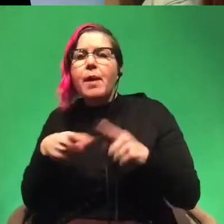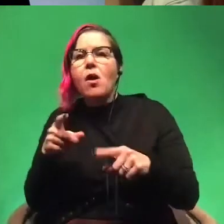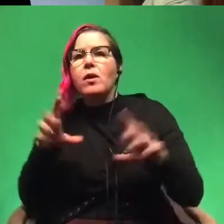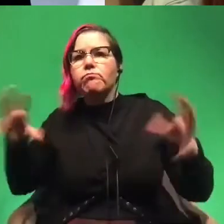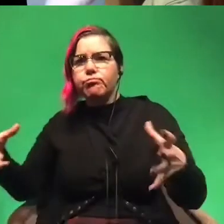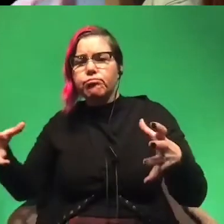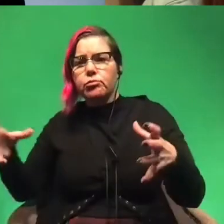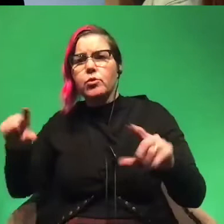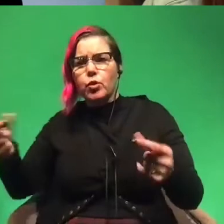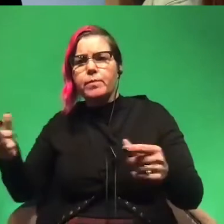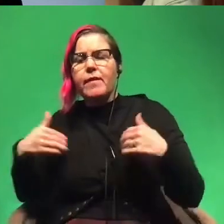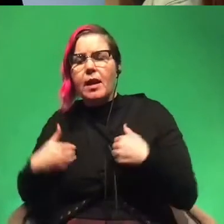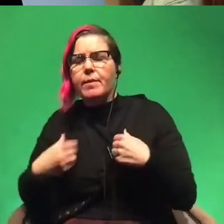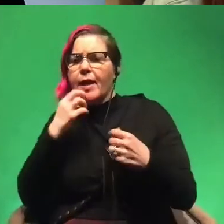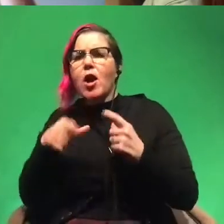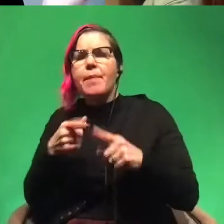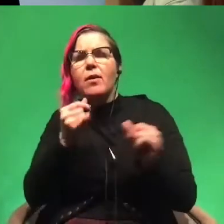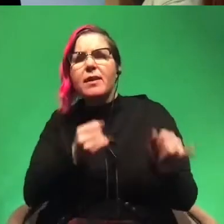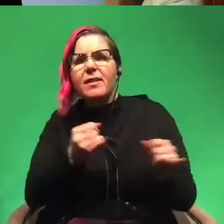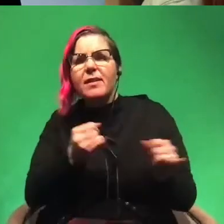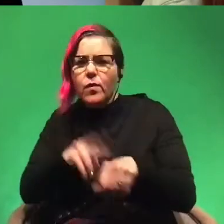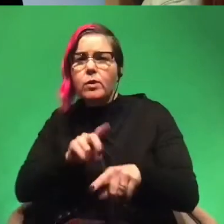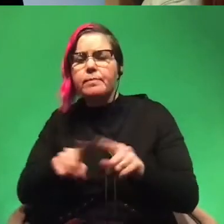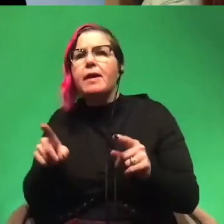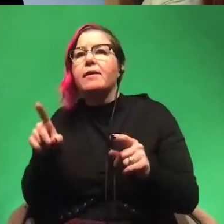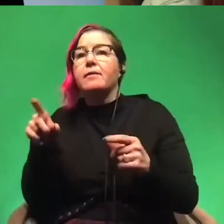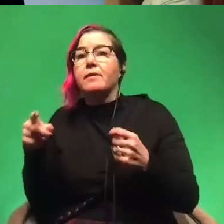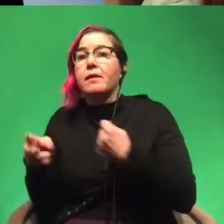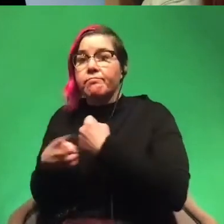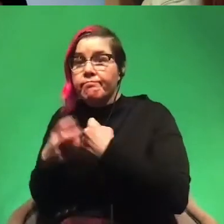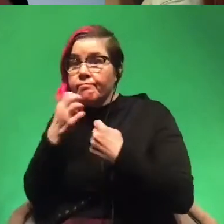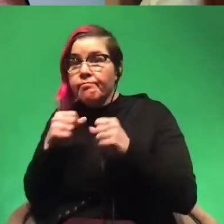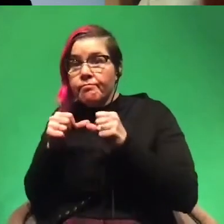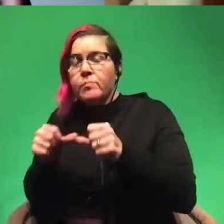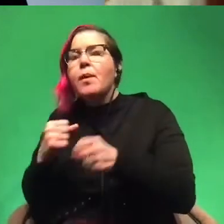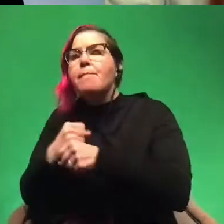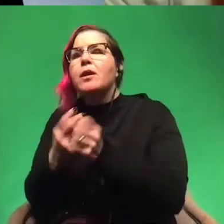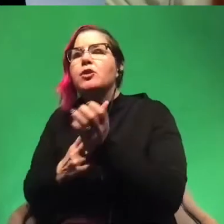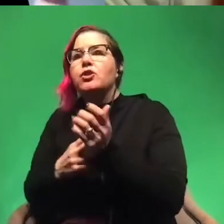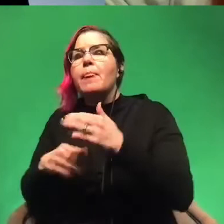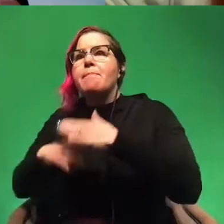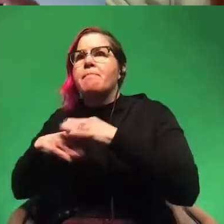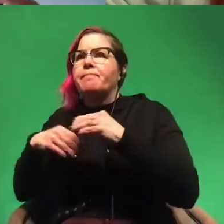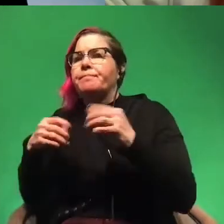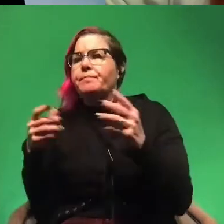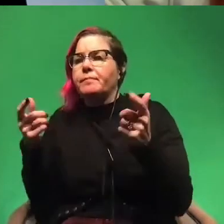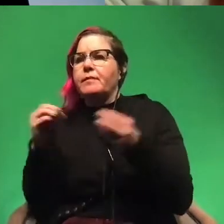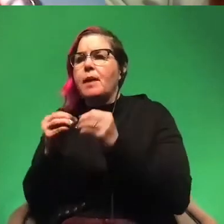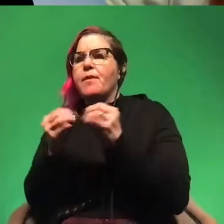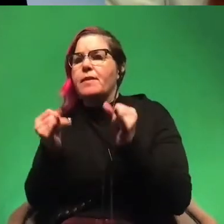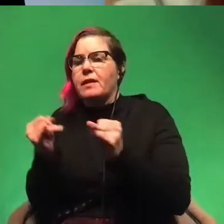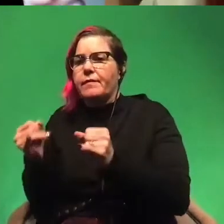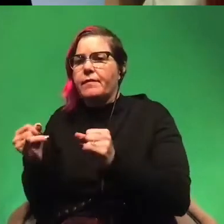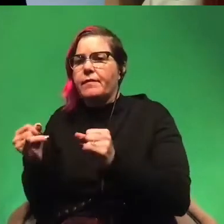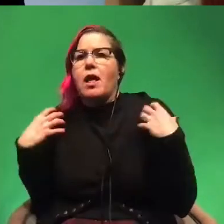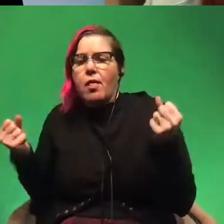and welfare, but when it comes to wild animals, we're interested in large groups of animals so we can make sure the maximum number of individuals are